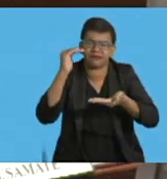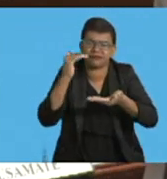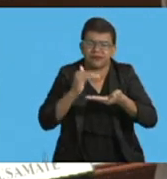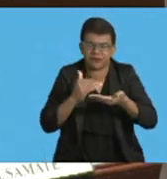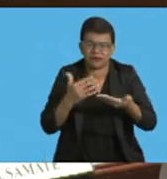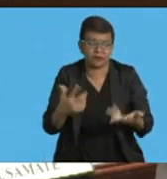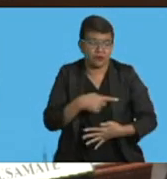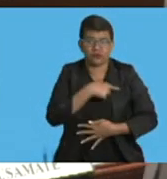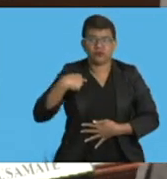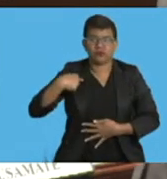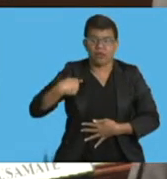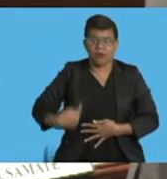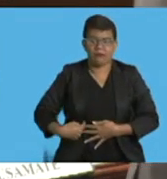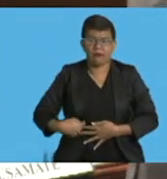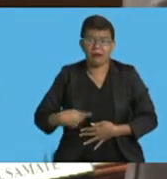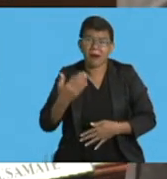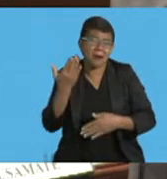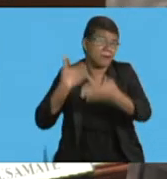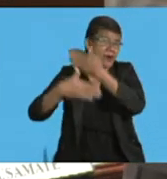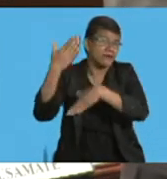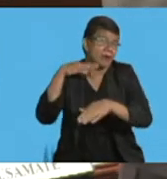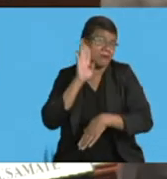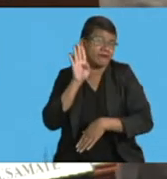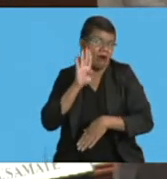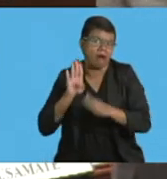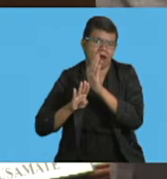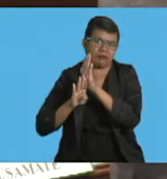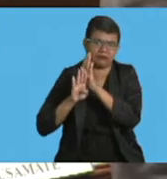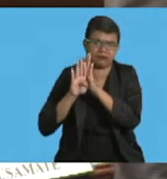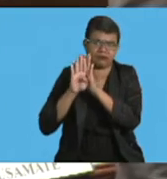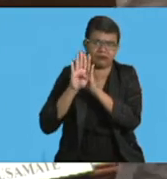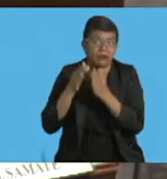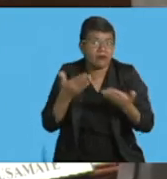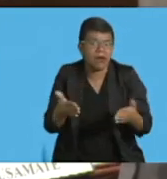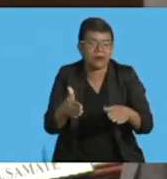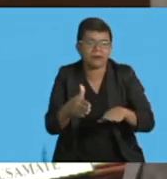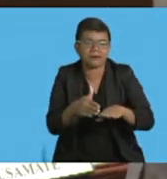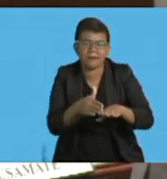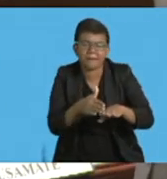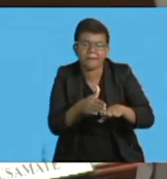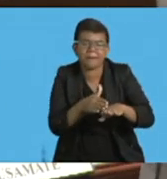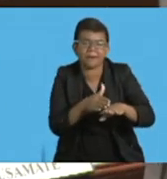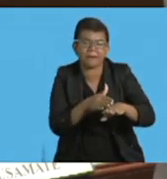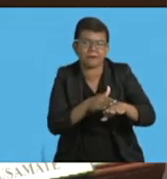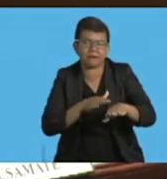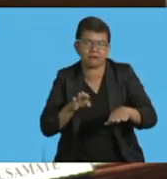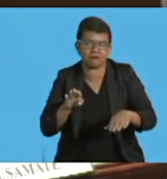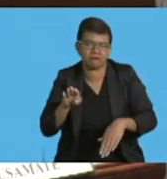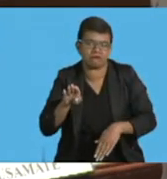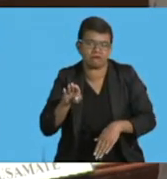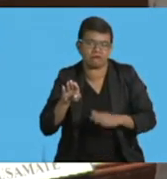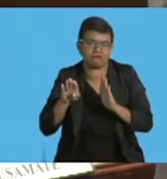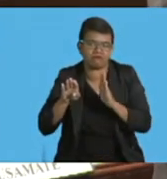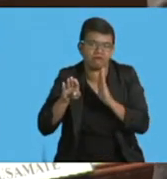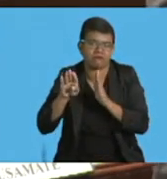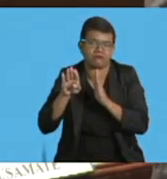down to 6.6%. Normally, the Chinese economy grows at a much faster rate than that. The downturn, of course, is partly because of the ongoing